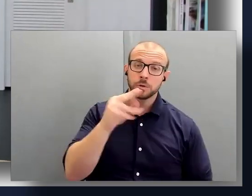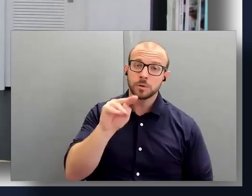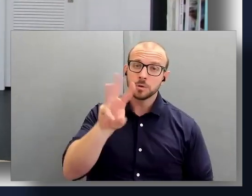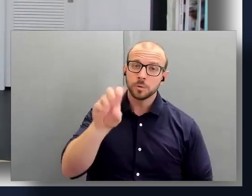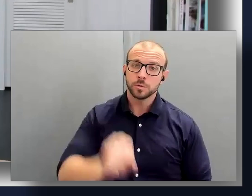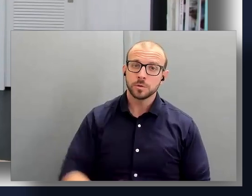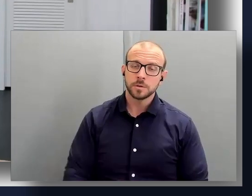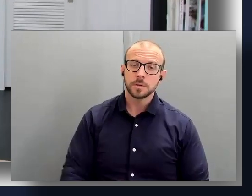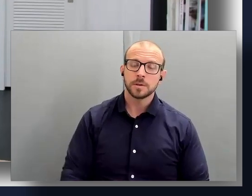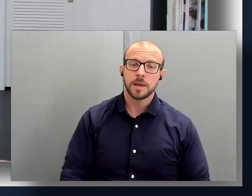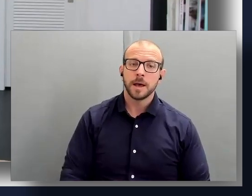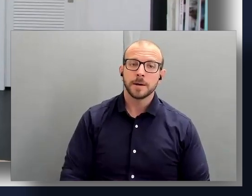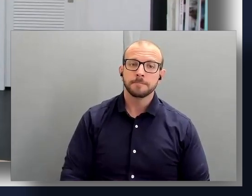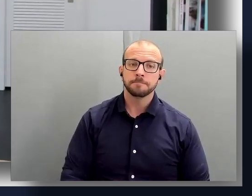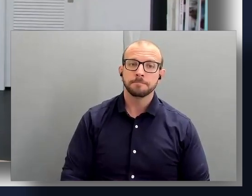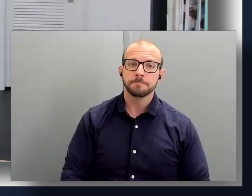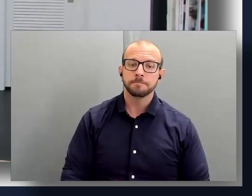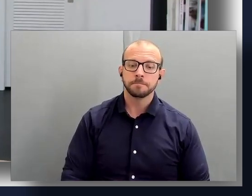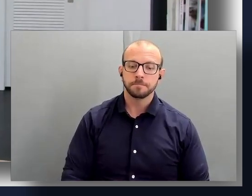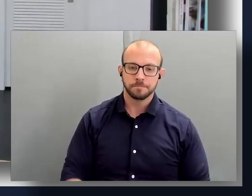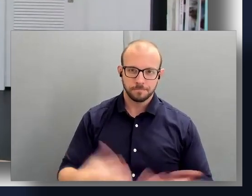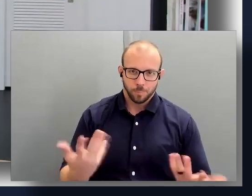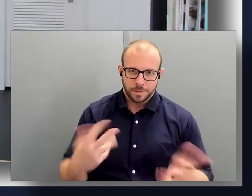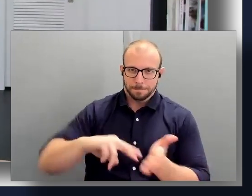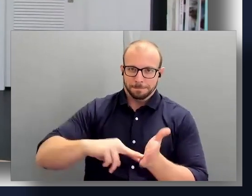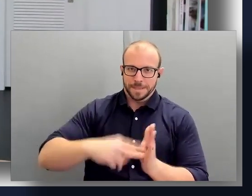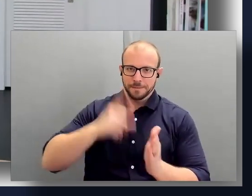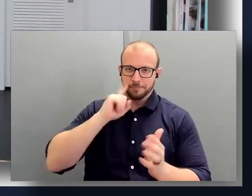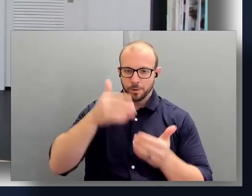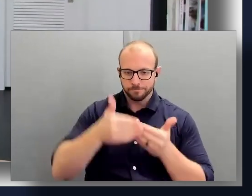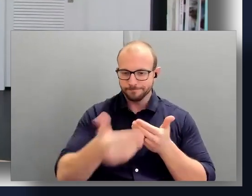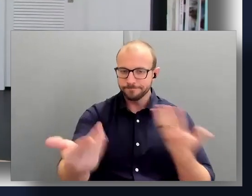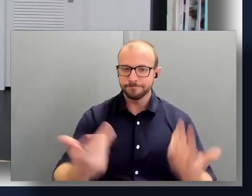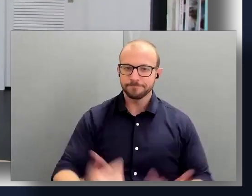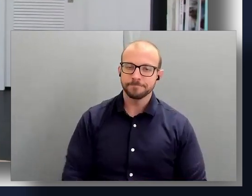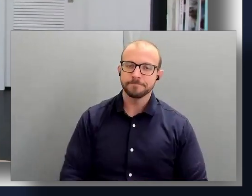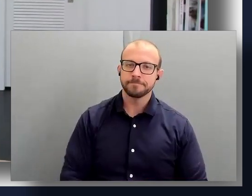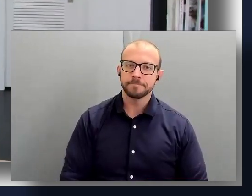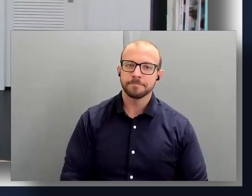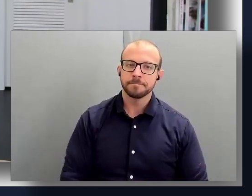So what does that mean about moving forward?